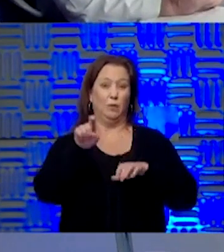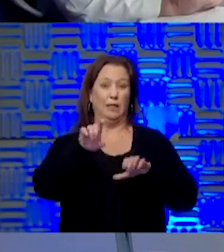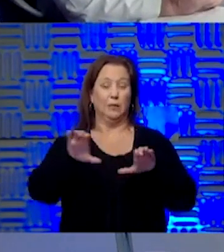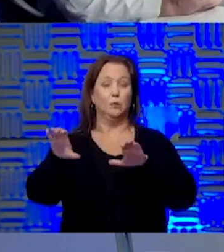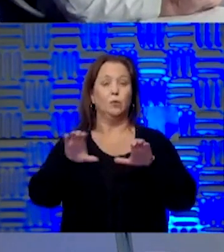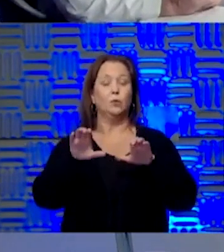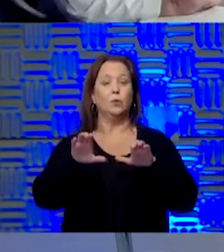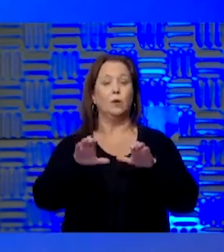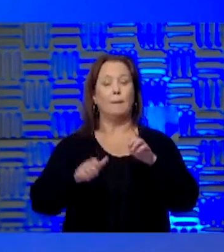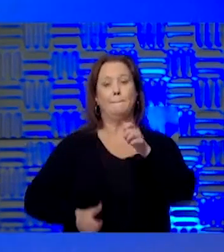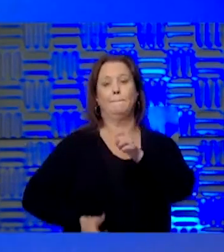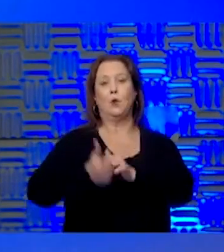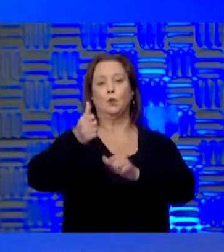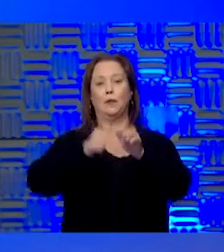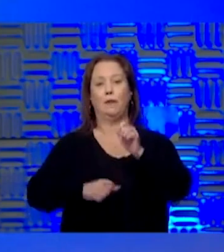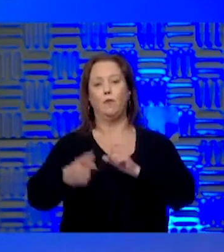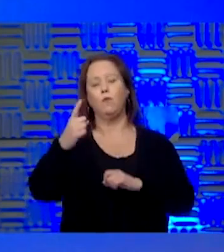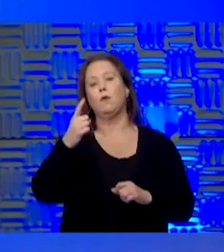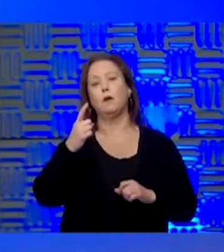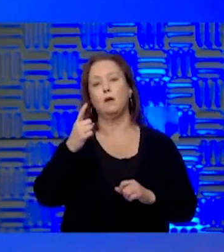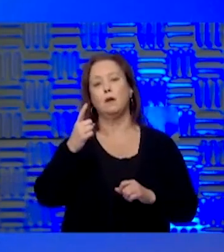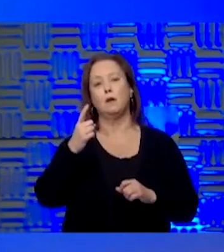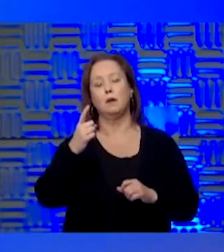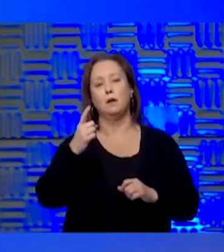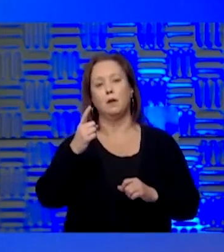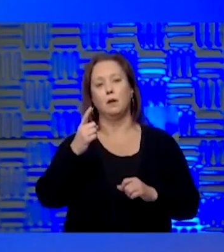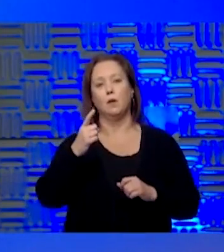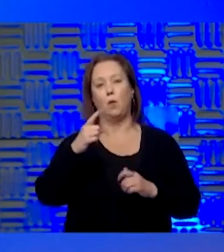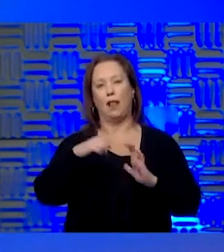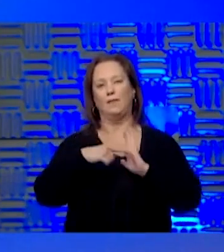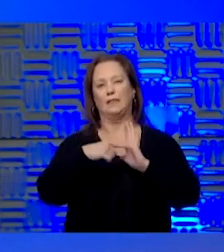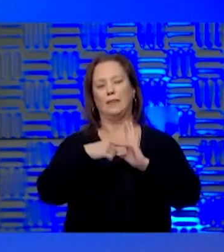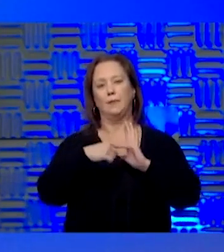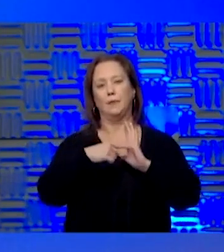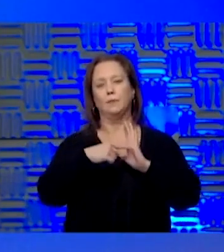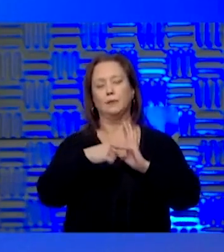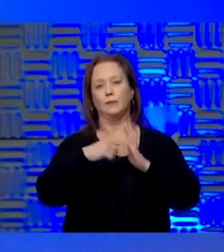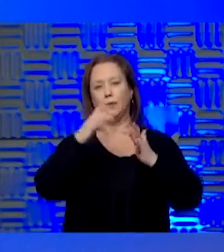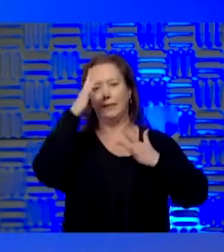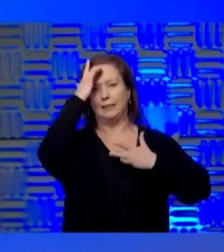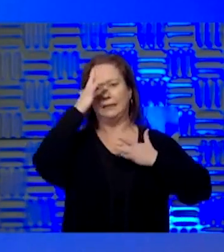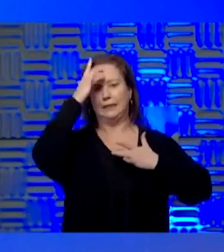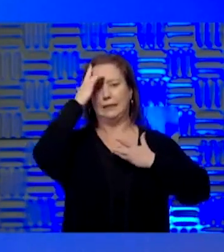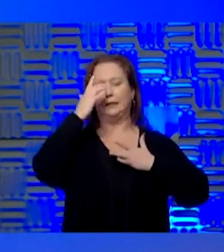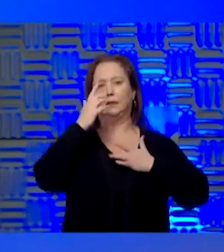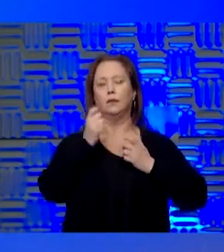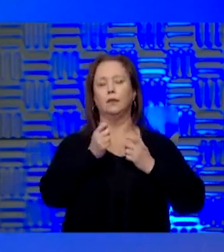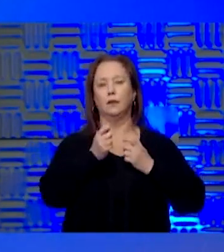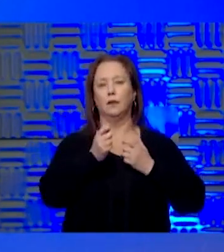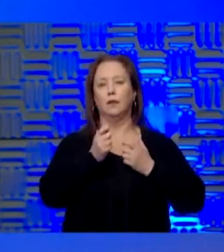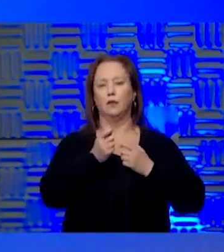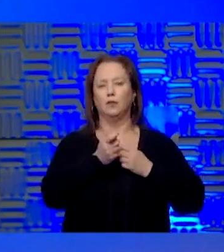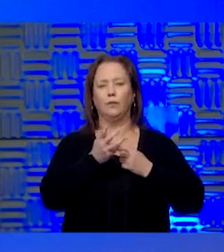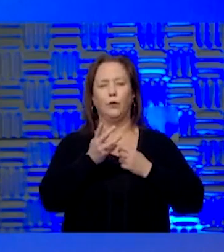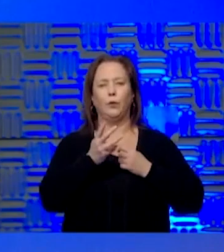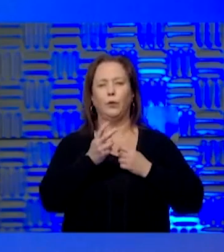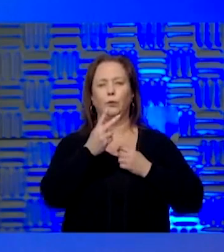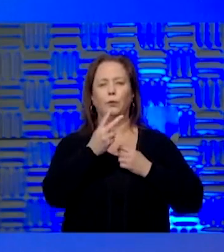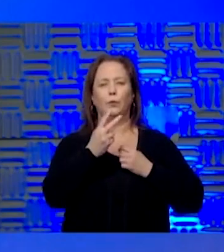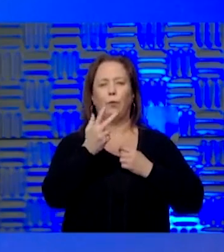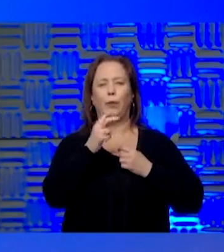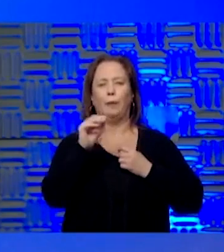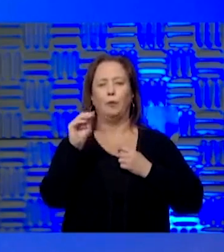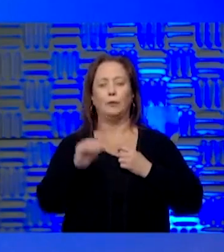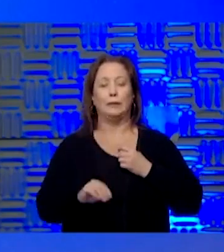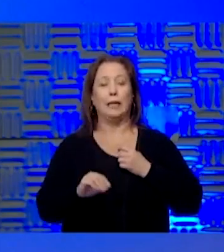that most everybody will have symptoms from this disease. There's very few people, 2 to 3% in